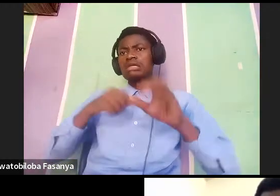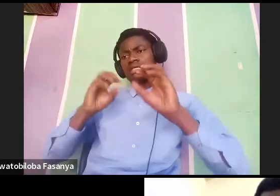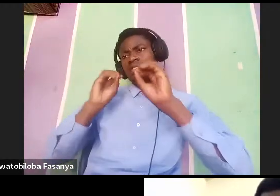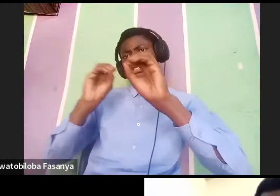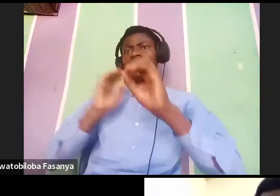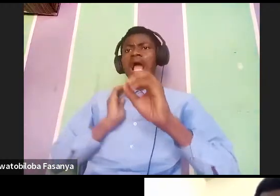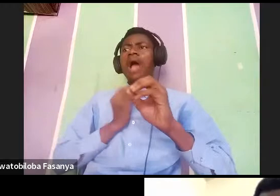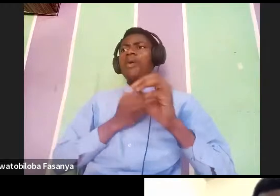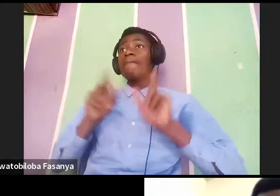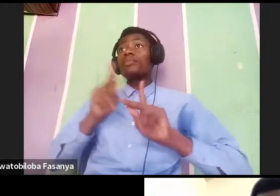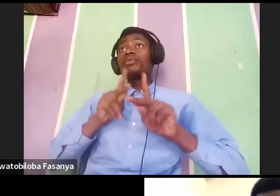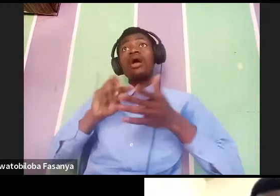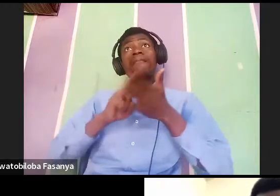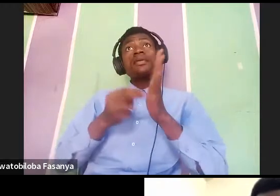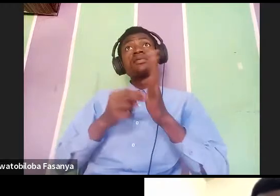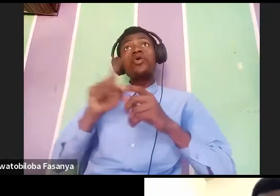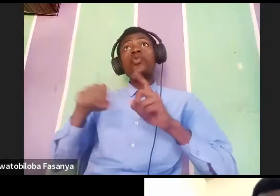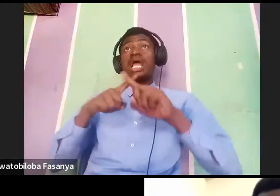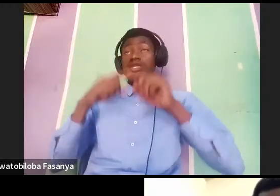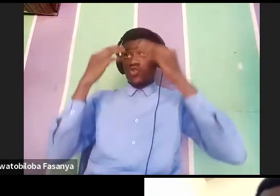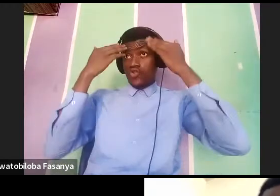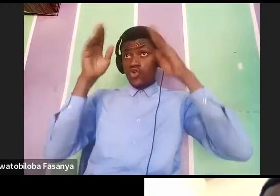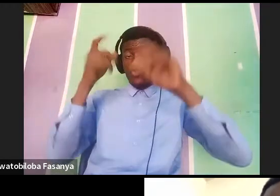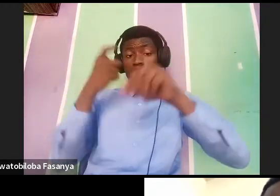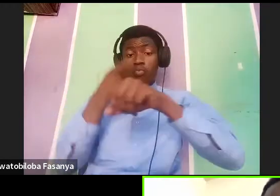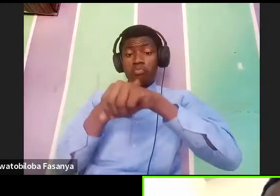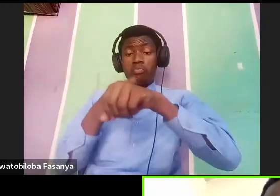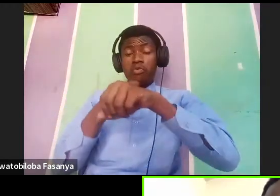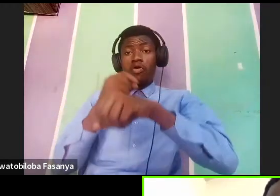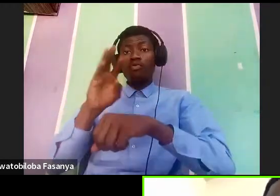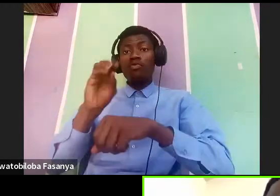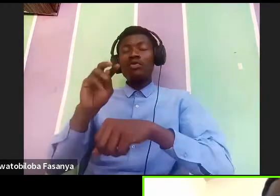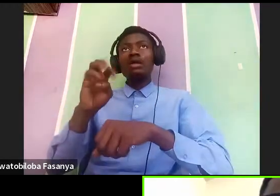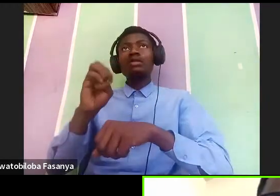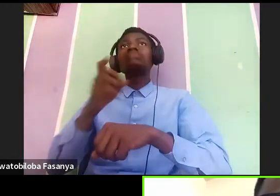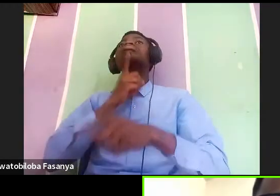can do when such kind of situation arises?